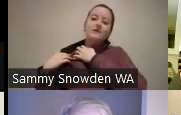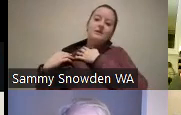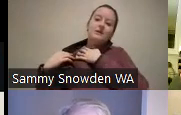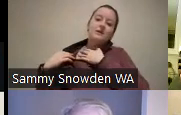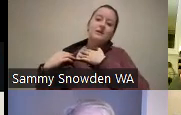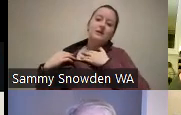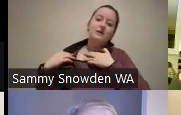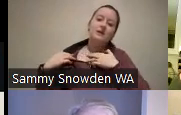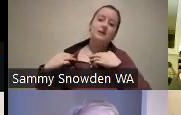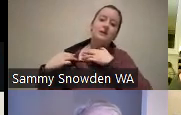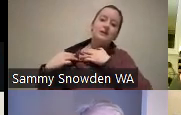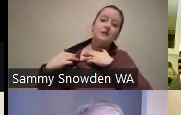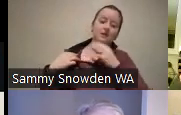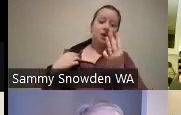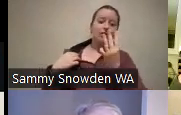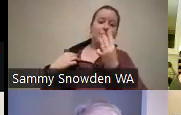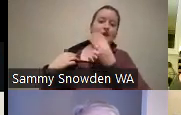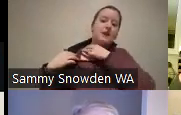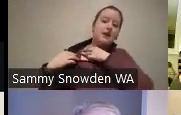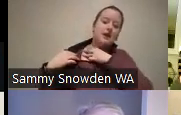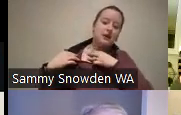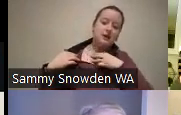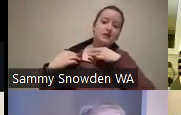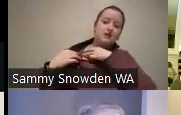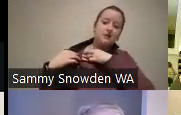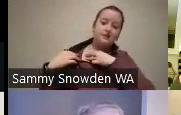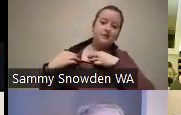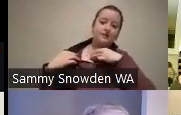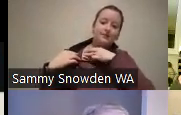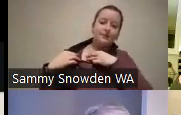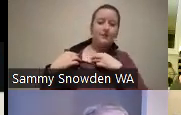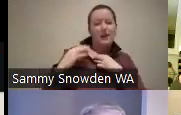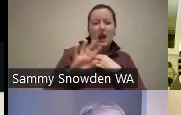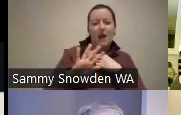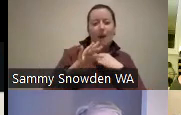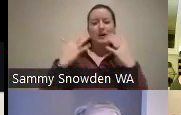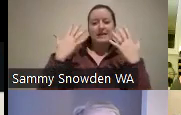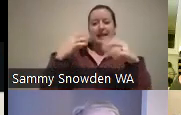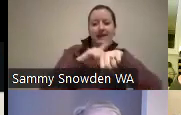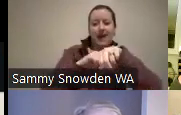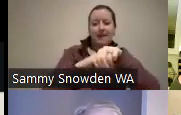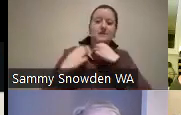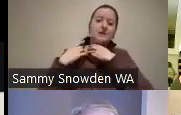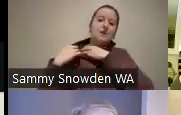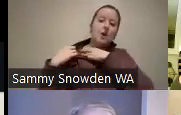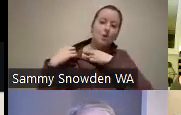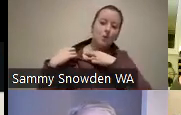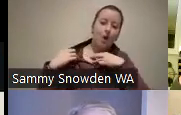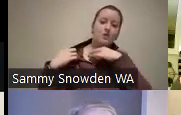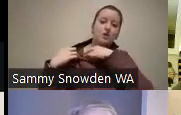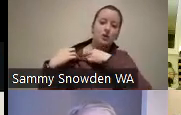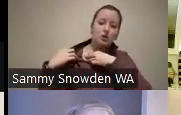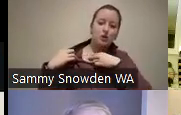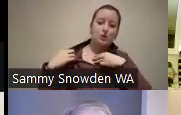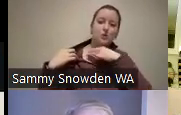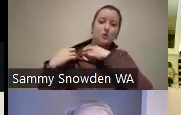literally about 10 times, just nice and soft and gentle. If there is a lot of congestion, you might even feel a little bit of